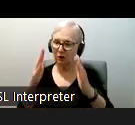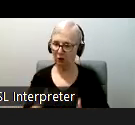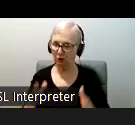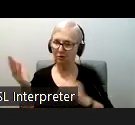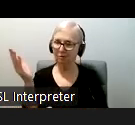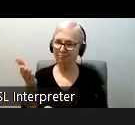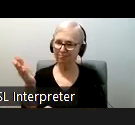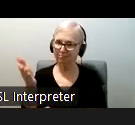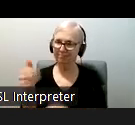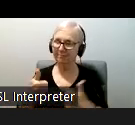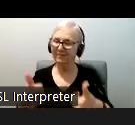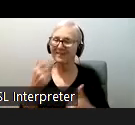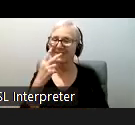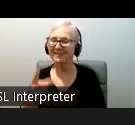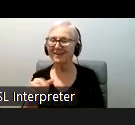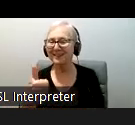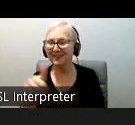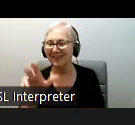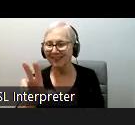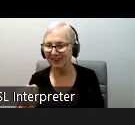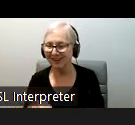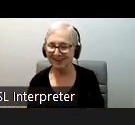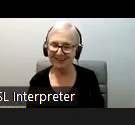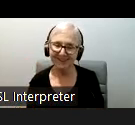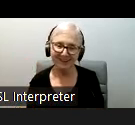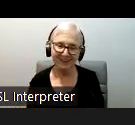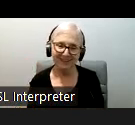dun dun. See you guys.